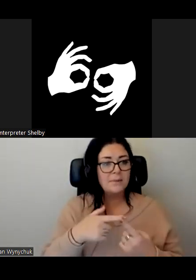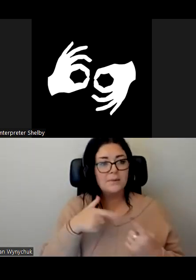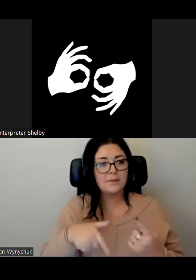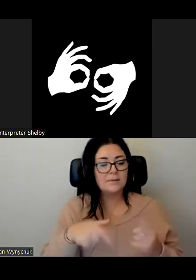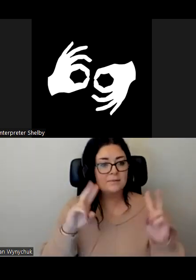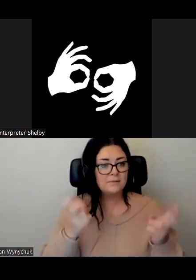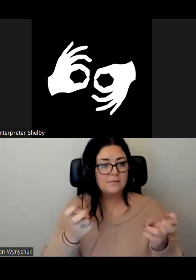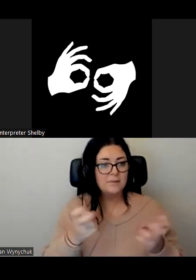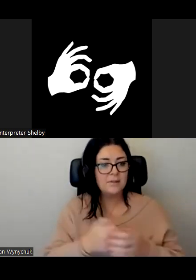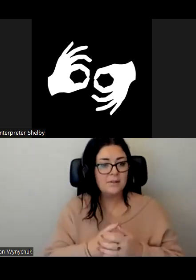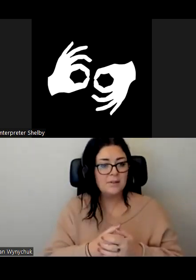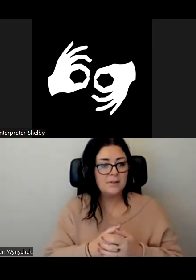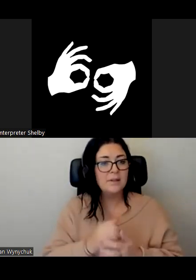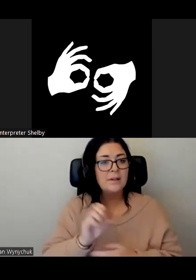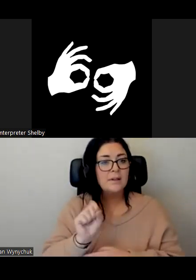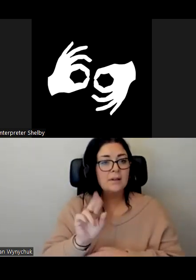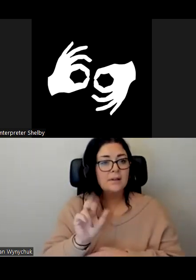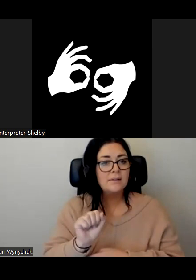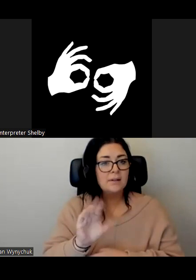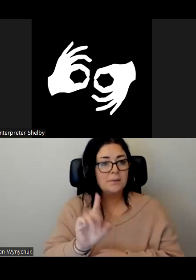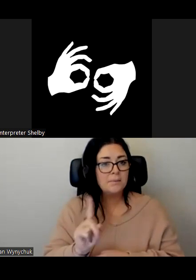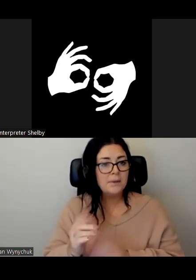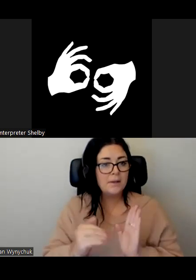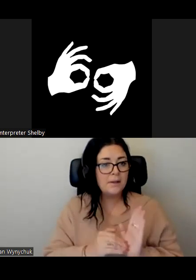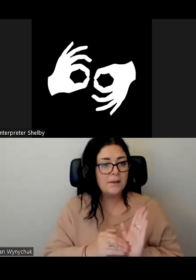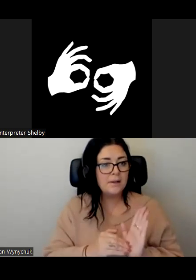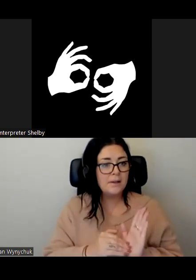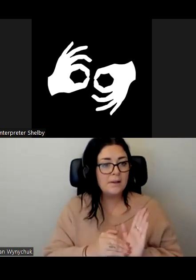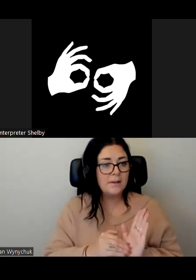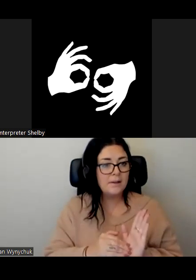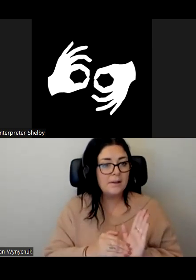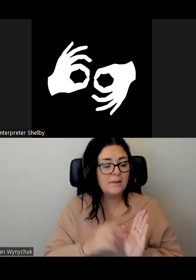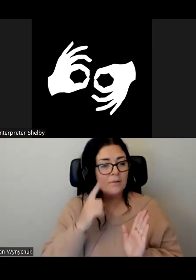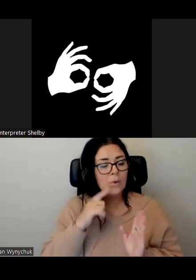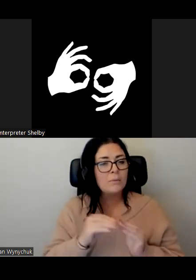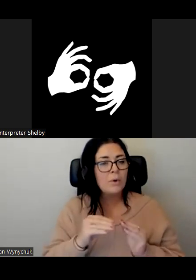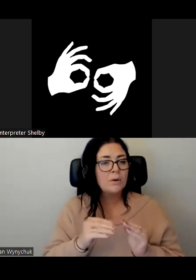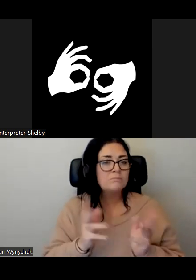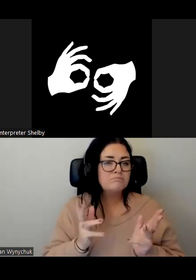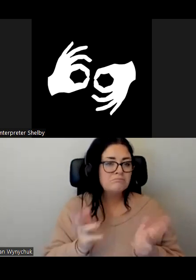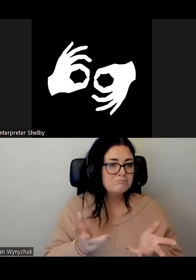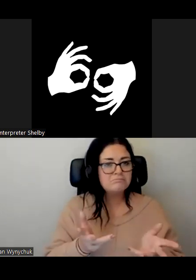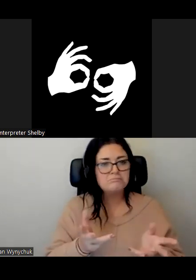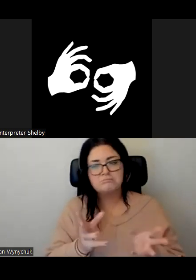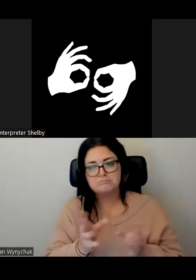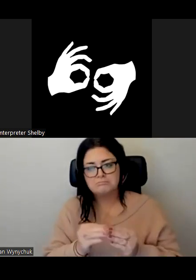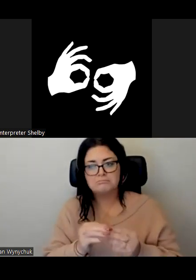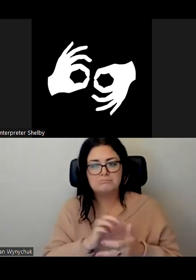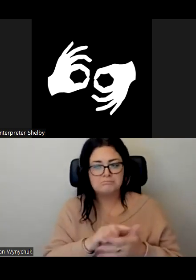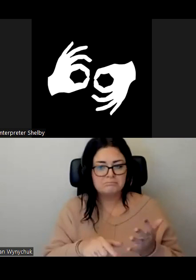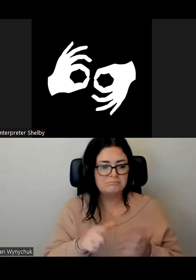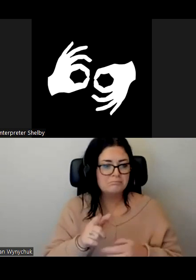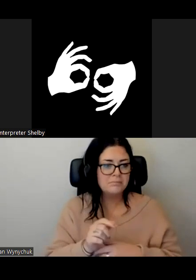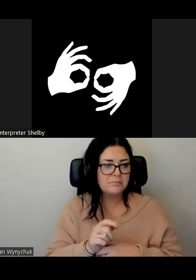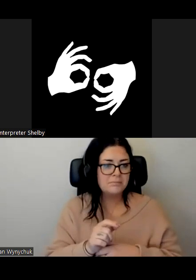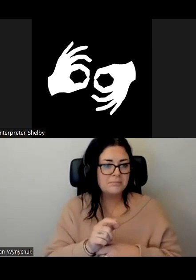we will be having Sarah back again for other conversations, other Zoom meetings. So again, I